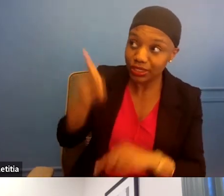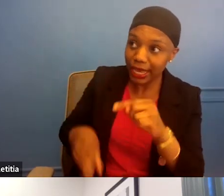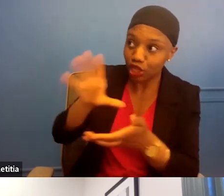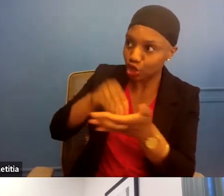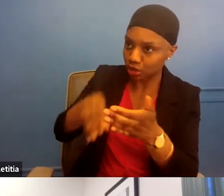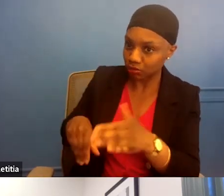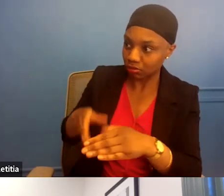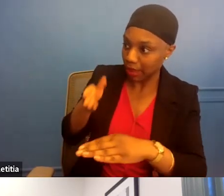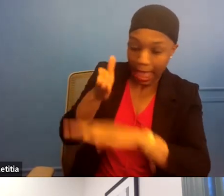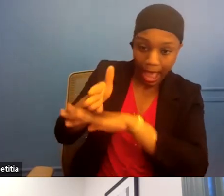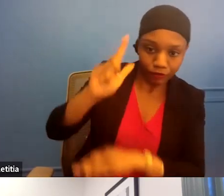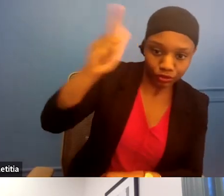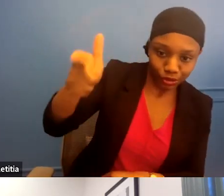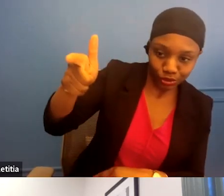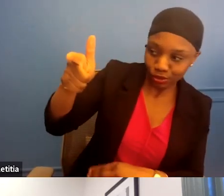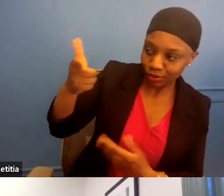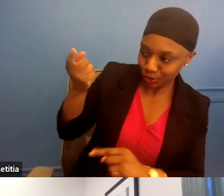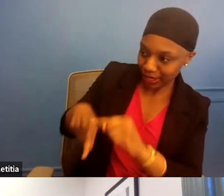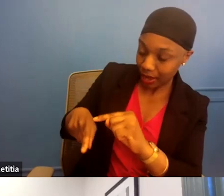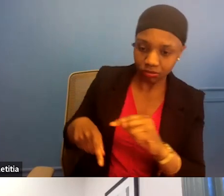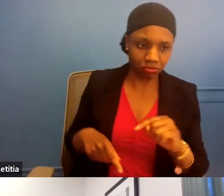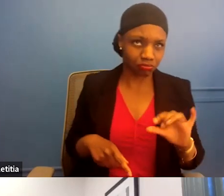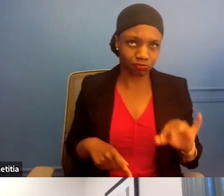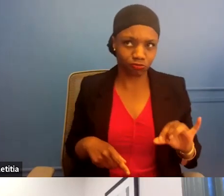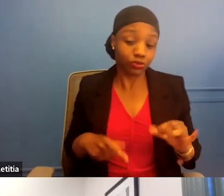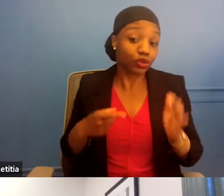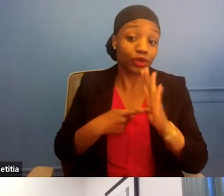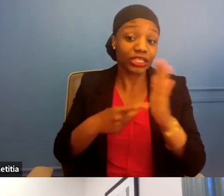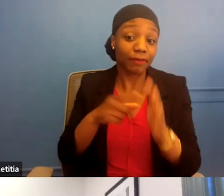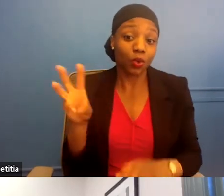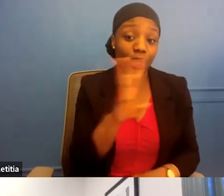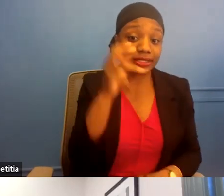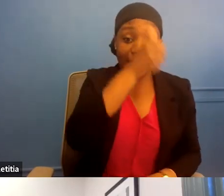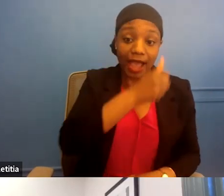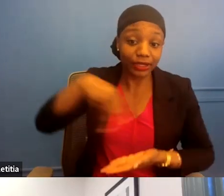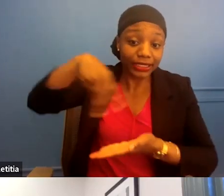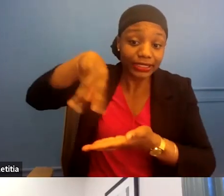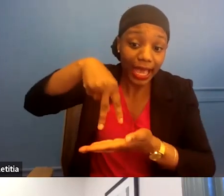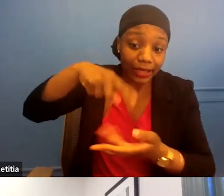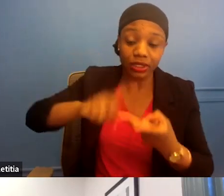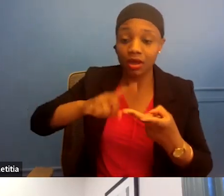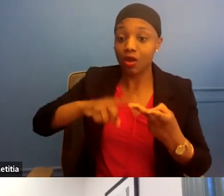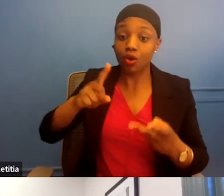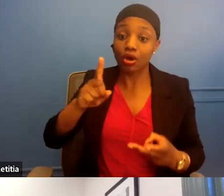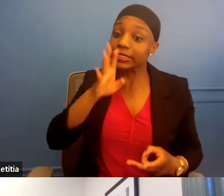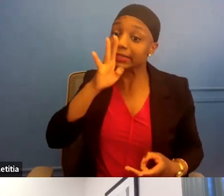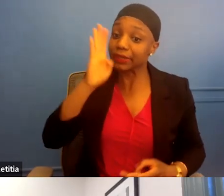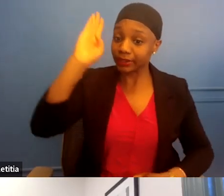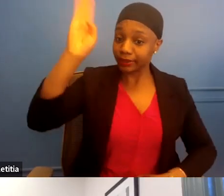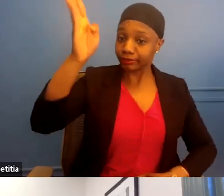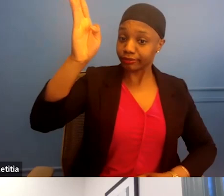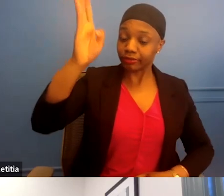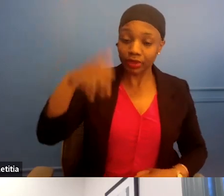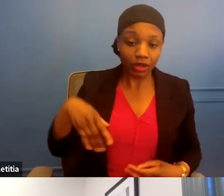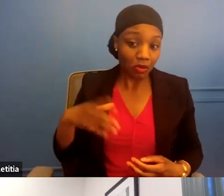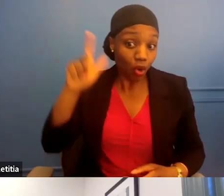you know, after the fact, right? So it was literally whether it's West African dancing, whether it's public speaking, whether it's student government. I